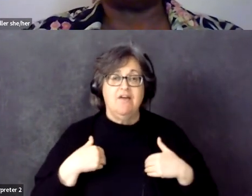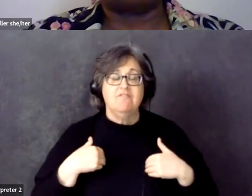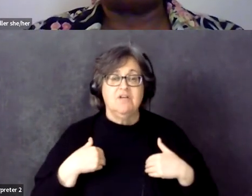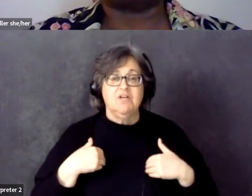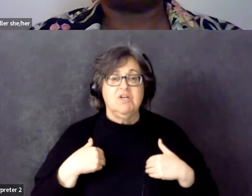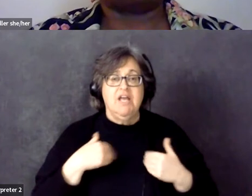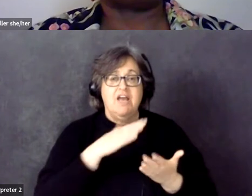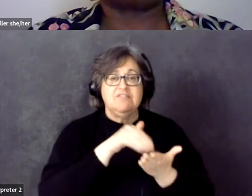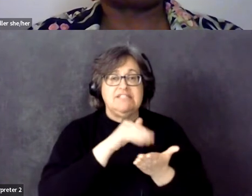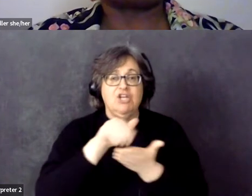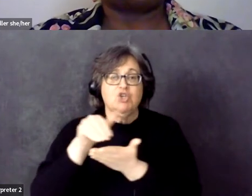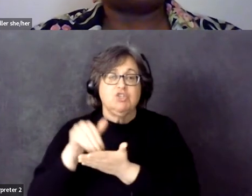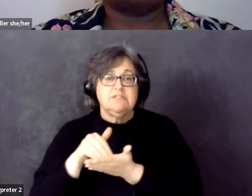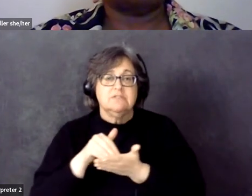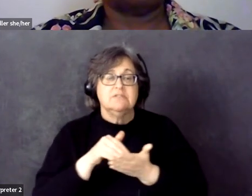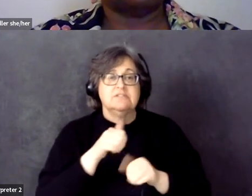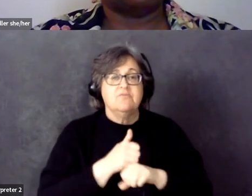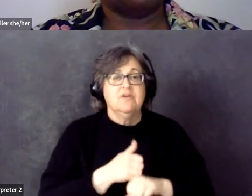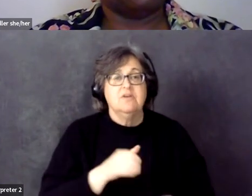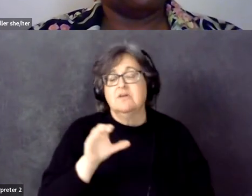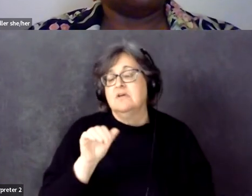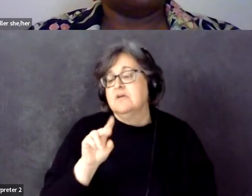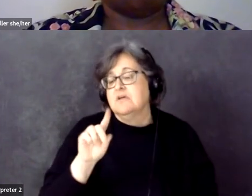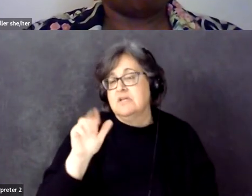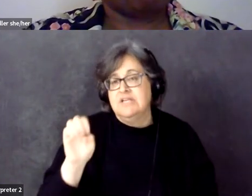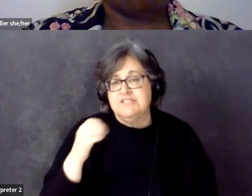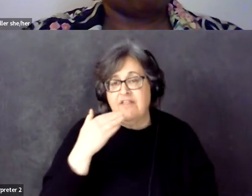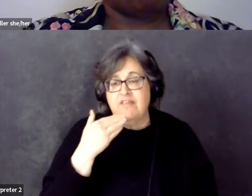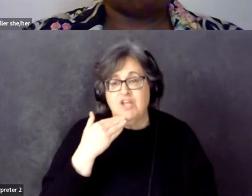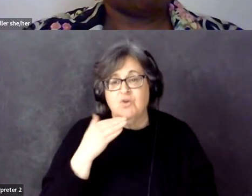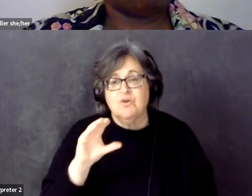these centers. Thank you, Cheryl. I want to say that